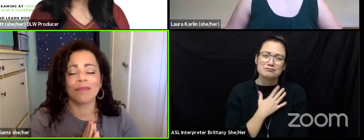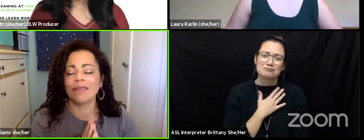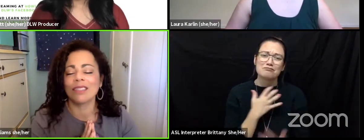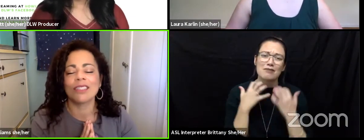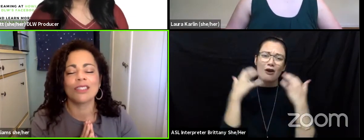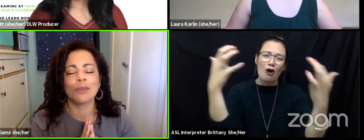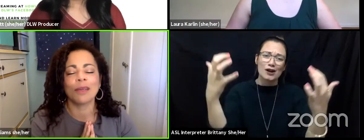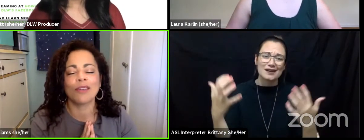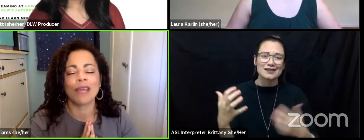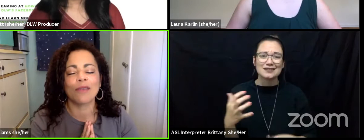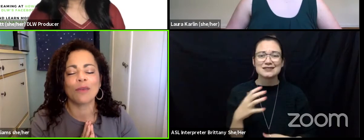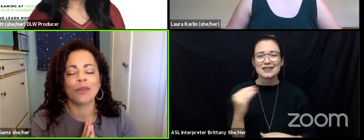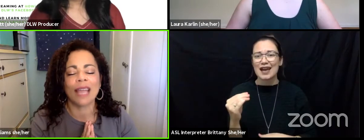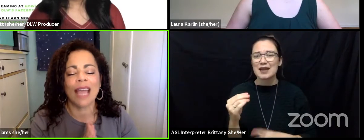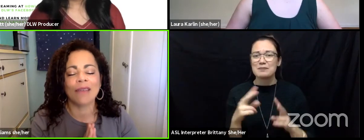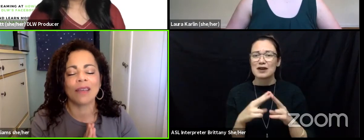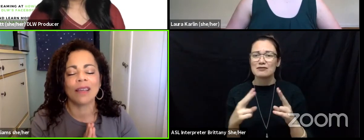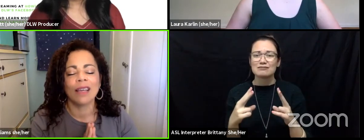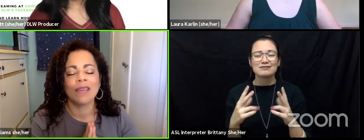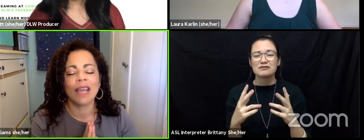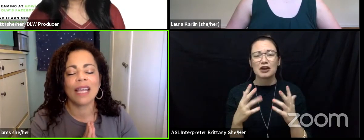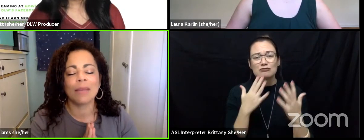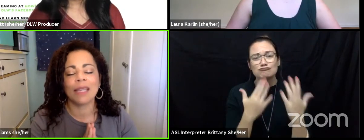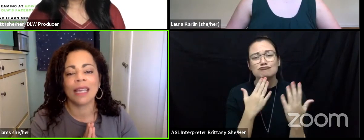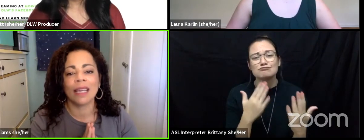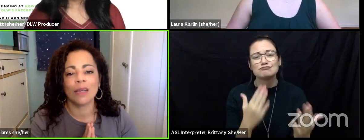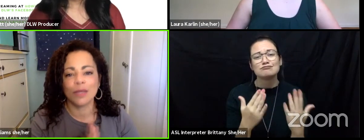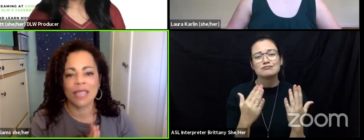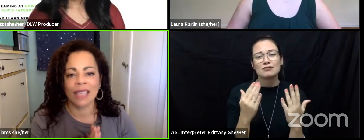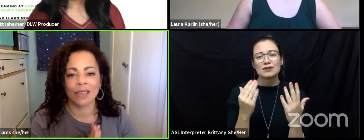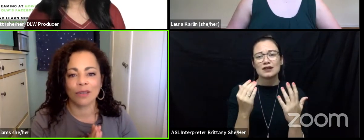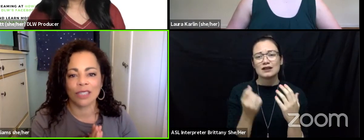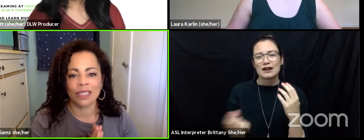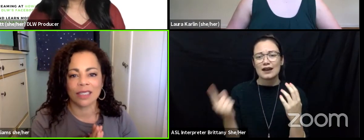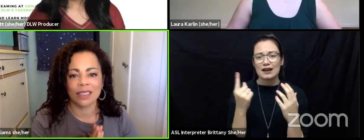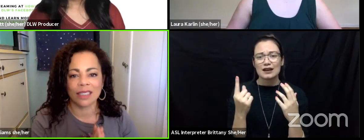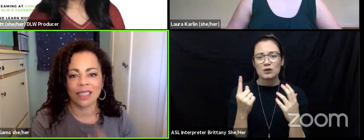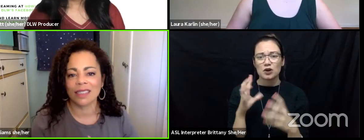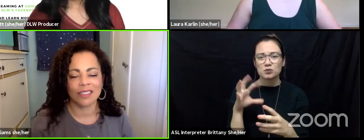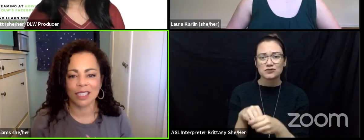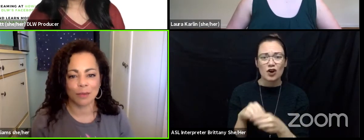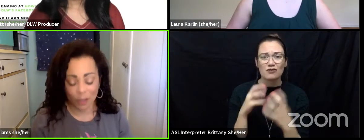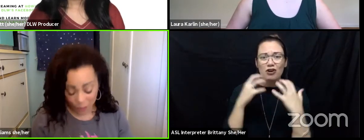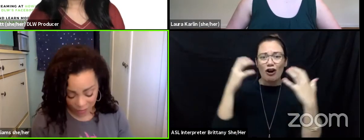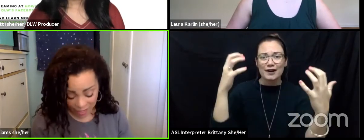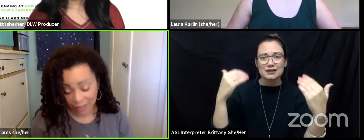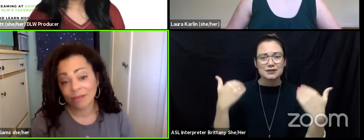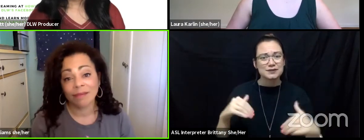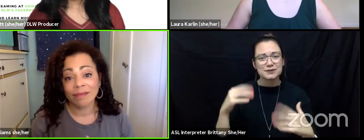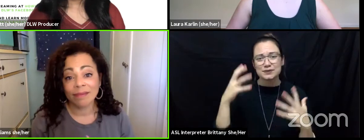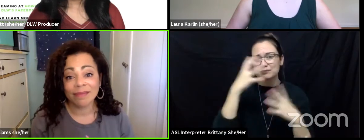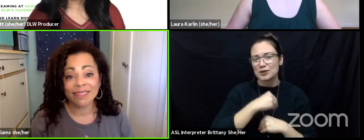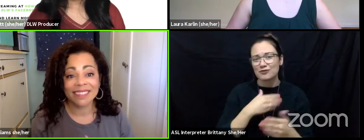I'm super grateful more than ever for anybody who sat in an audience. It's just a beautiful